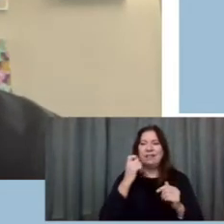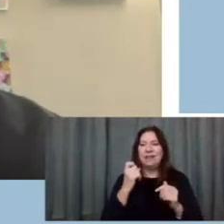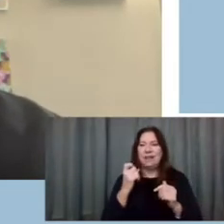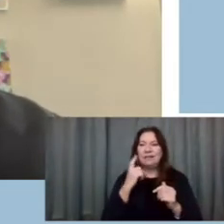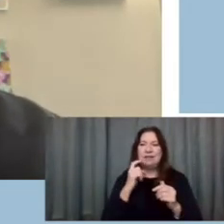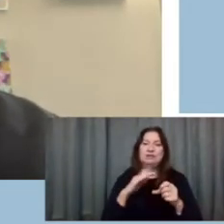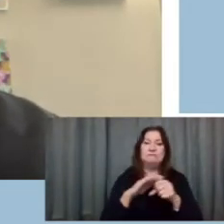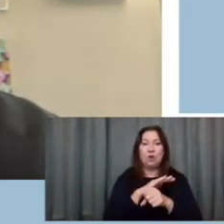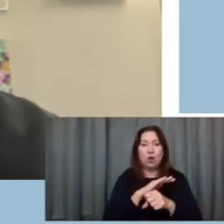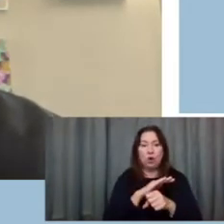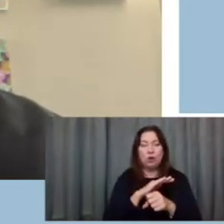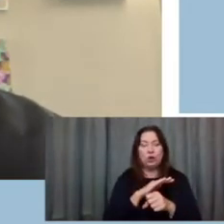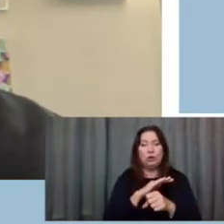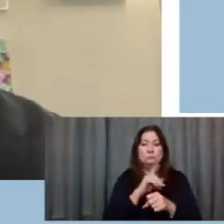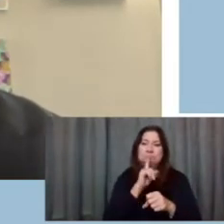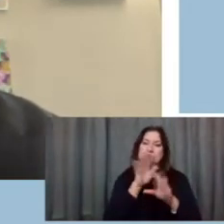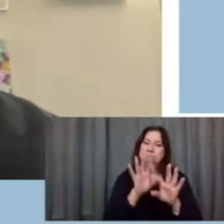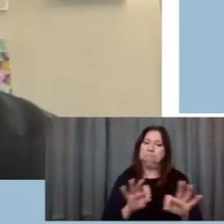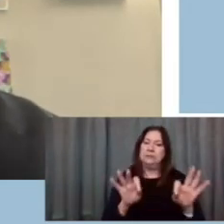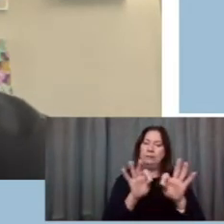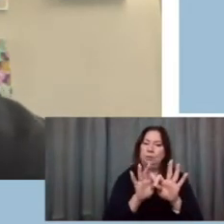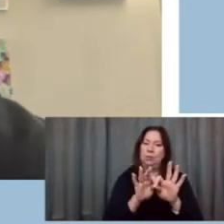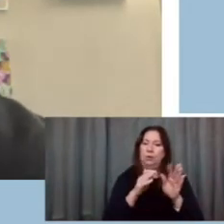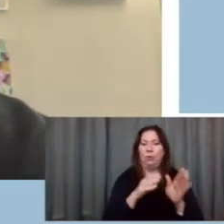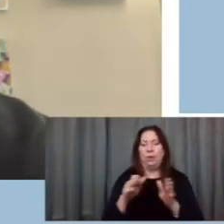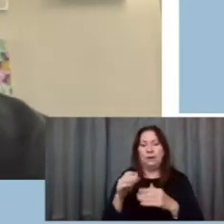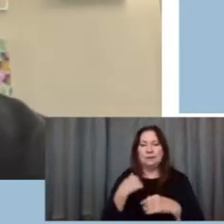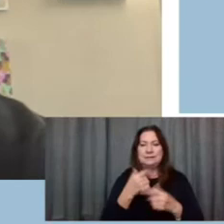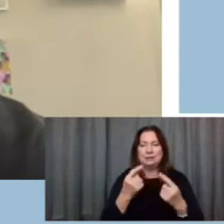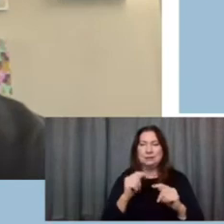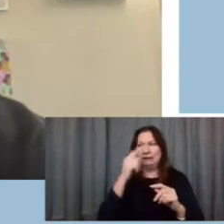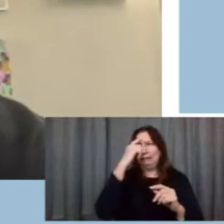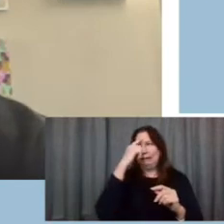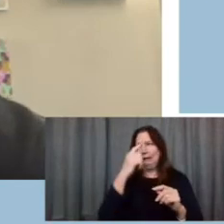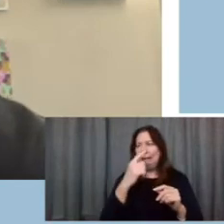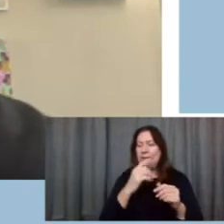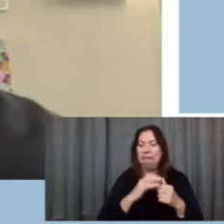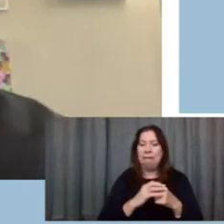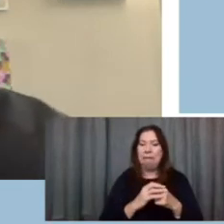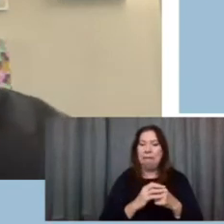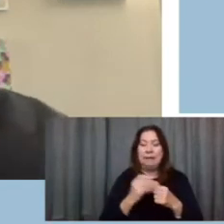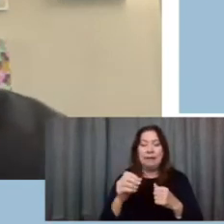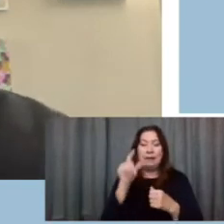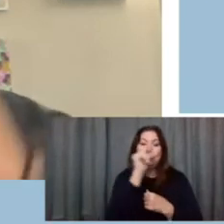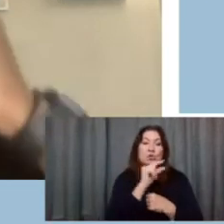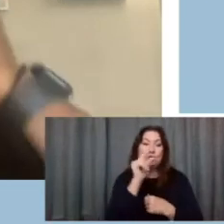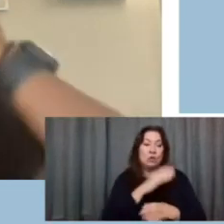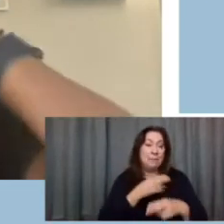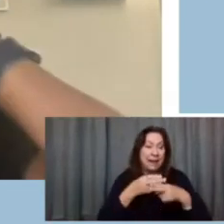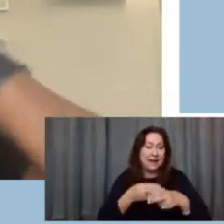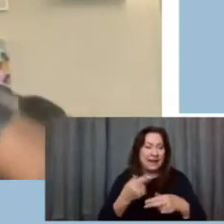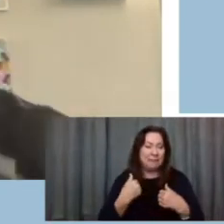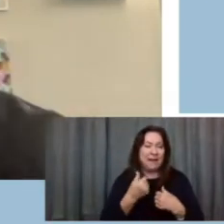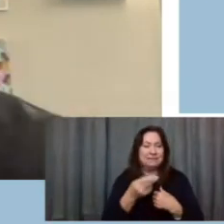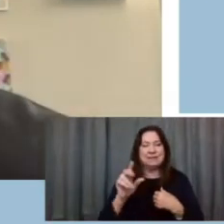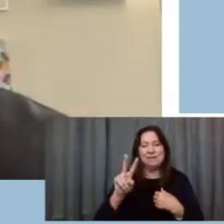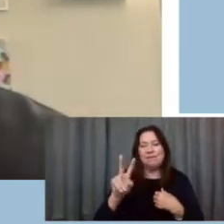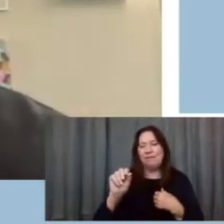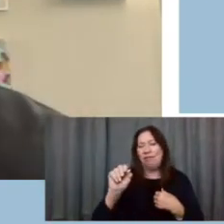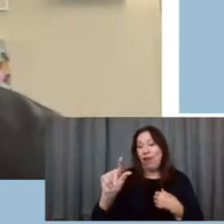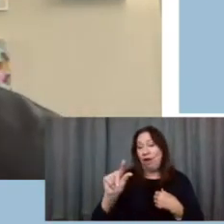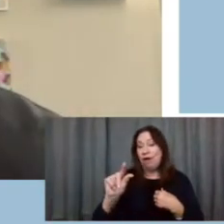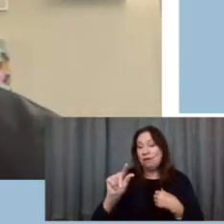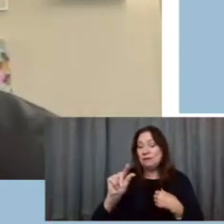4 key ways that I've tried to think about this. And if you Google my name, I have a couple of blog posts and articles about this.